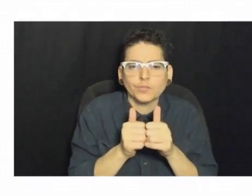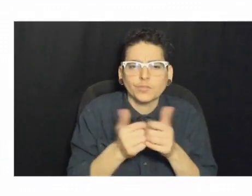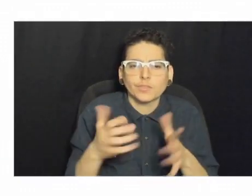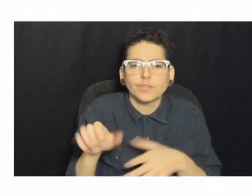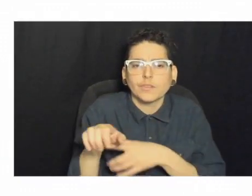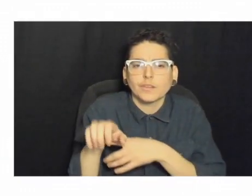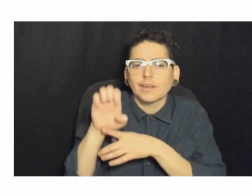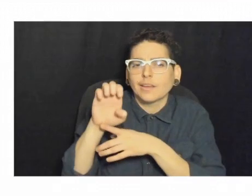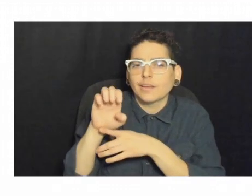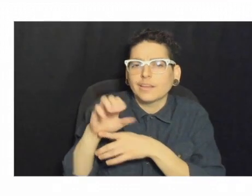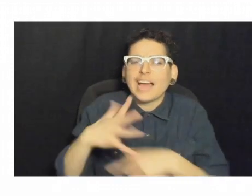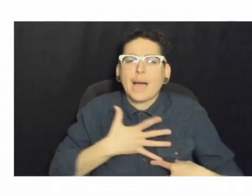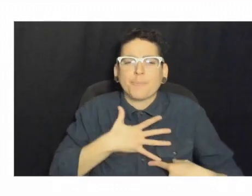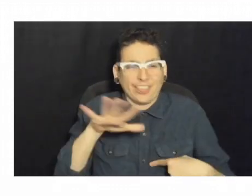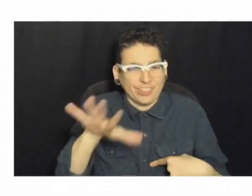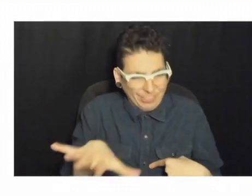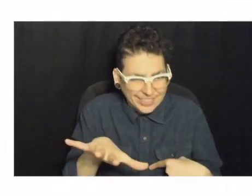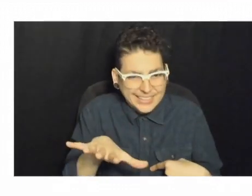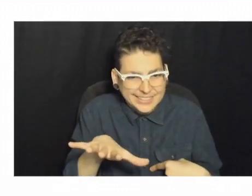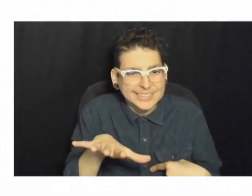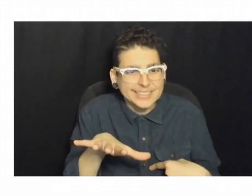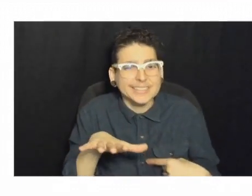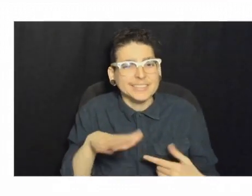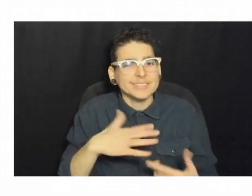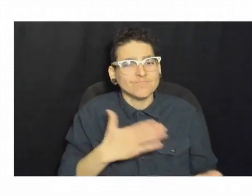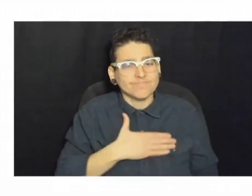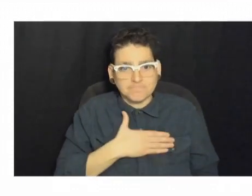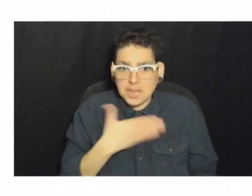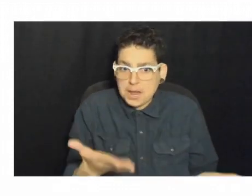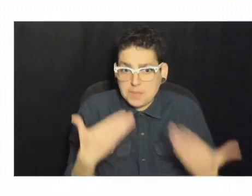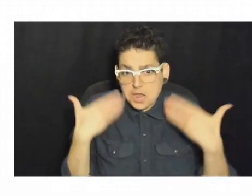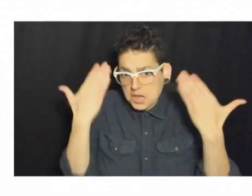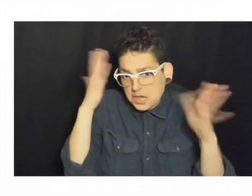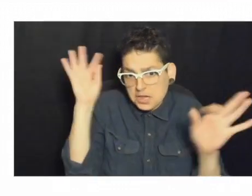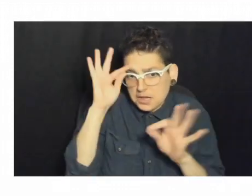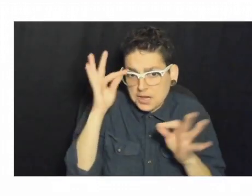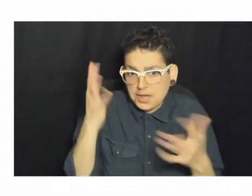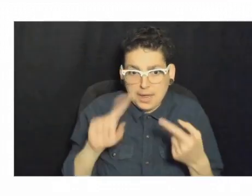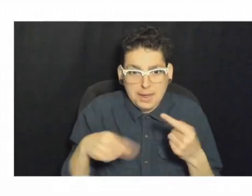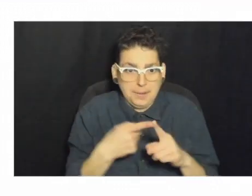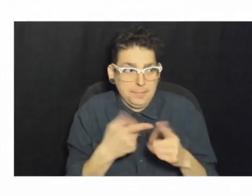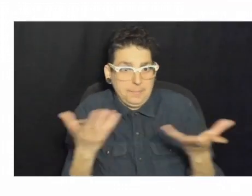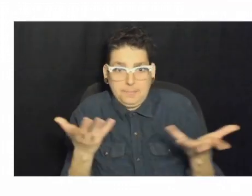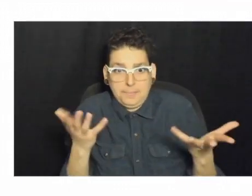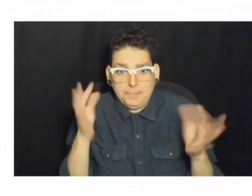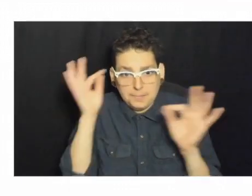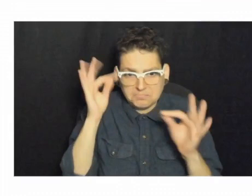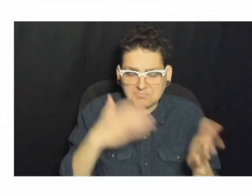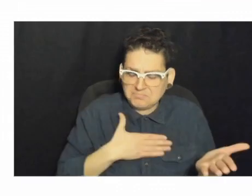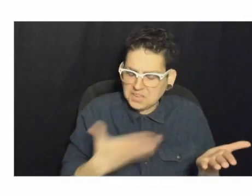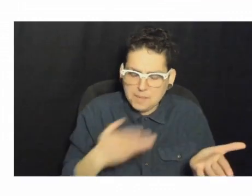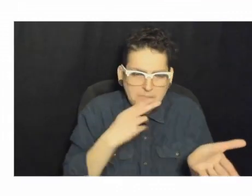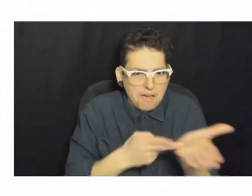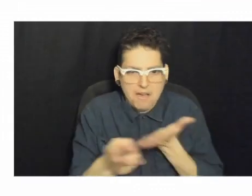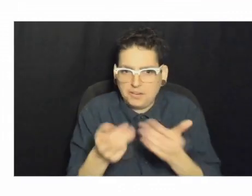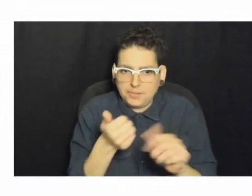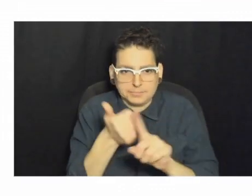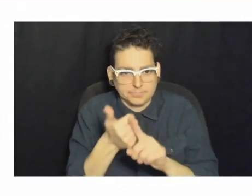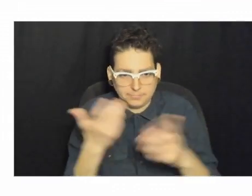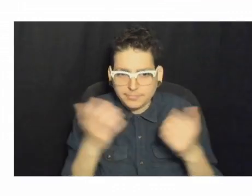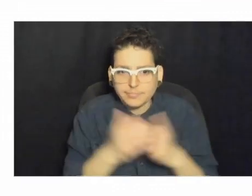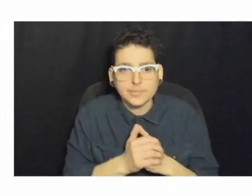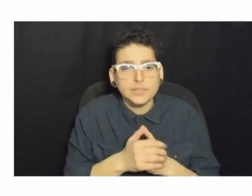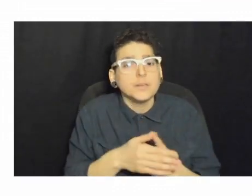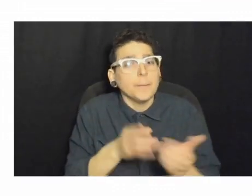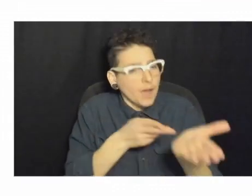Let's see, encouraging leadership to be more honest about where the science is. So a lot of stuff about sort of